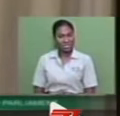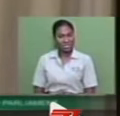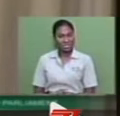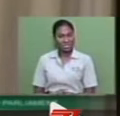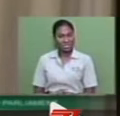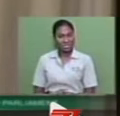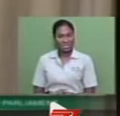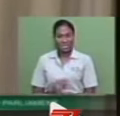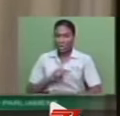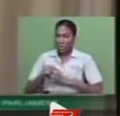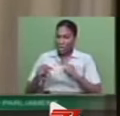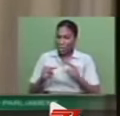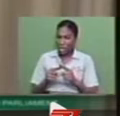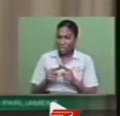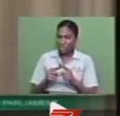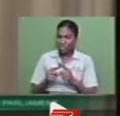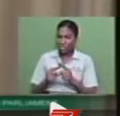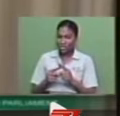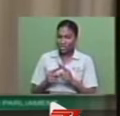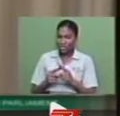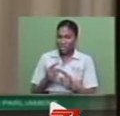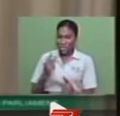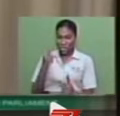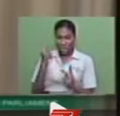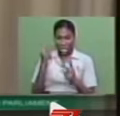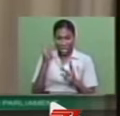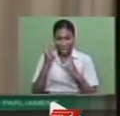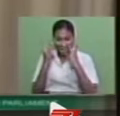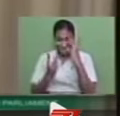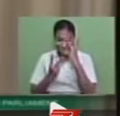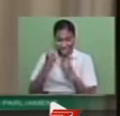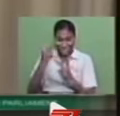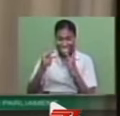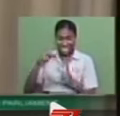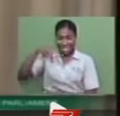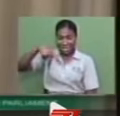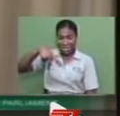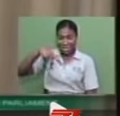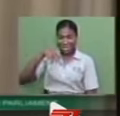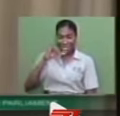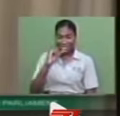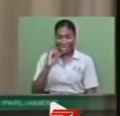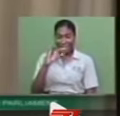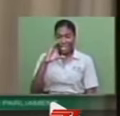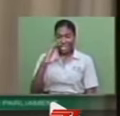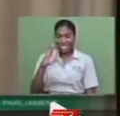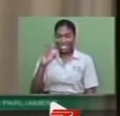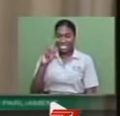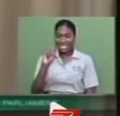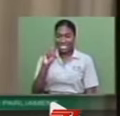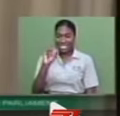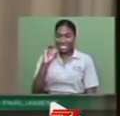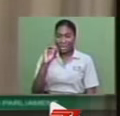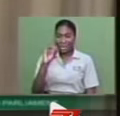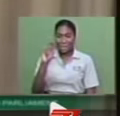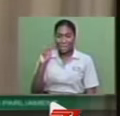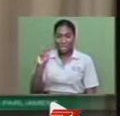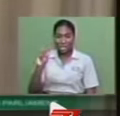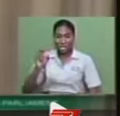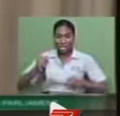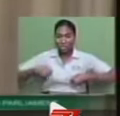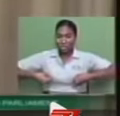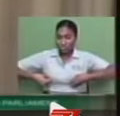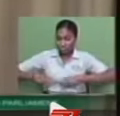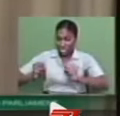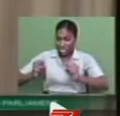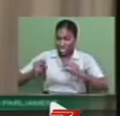of the biggest multi-family dwellings you'll see in the country. In fact, I don't know of any other. That's the only one I